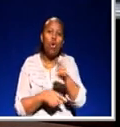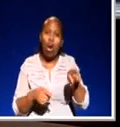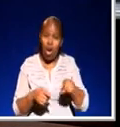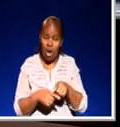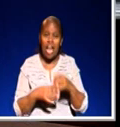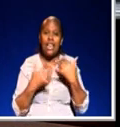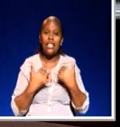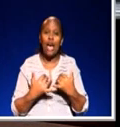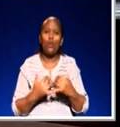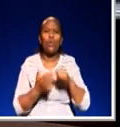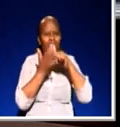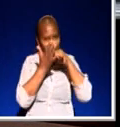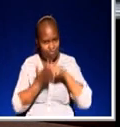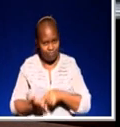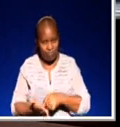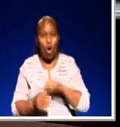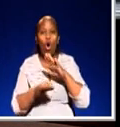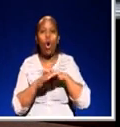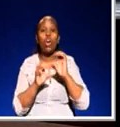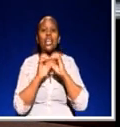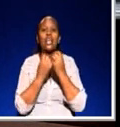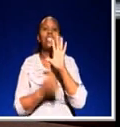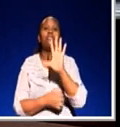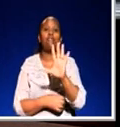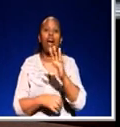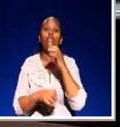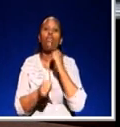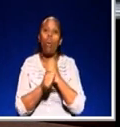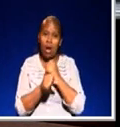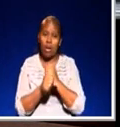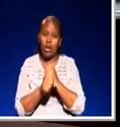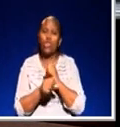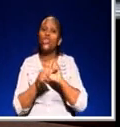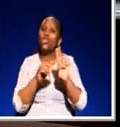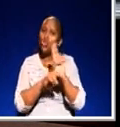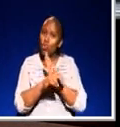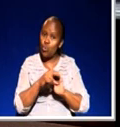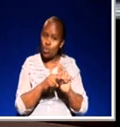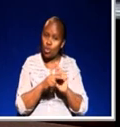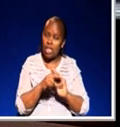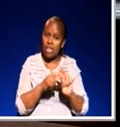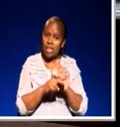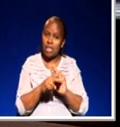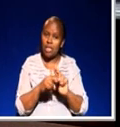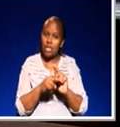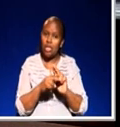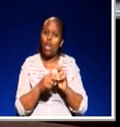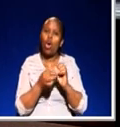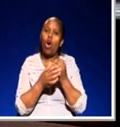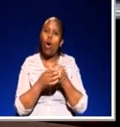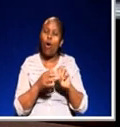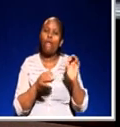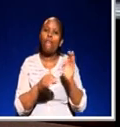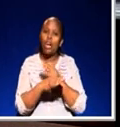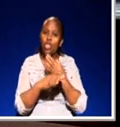to overemphasize on class 5 work on the uses or the external